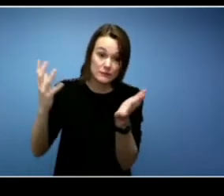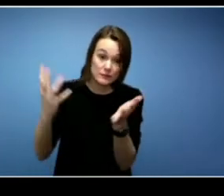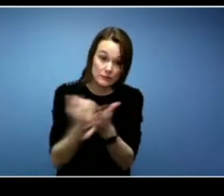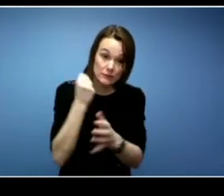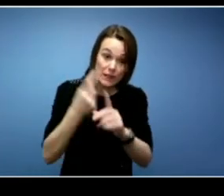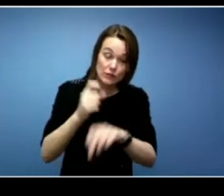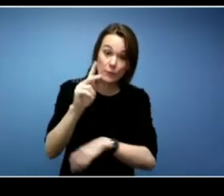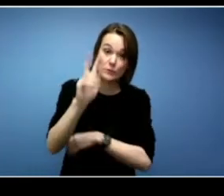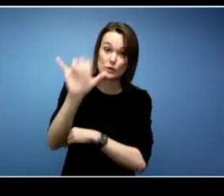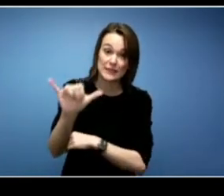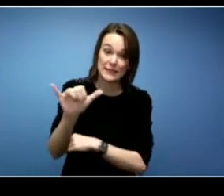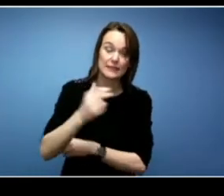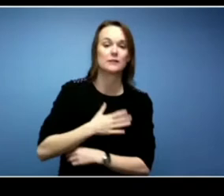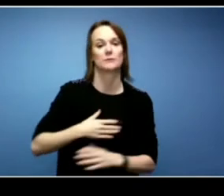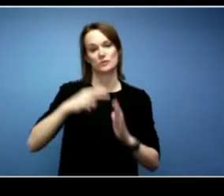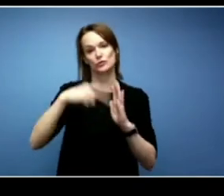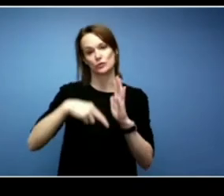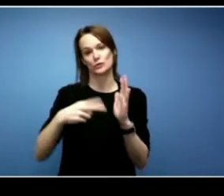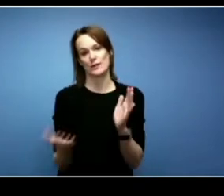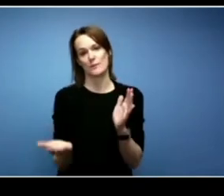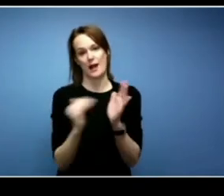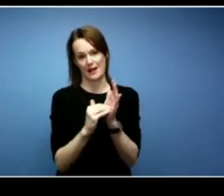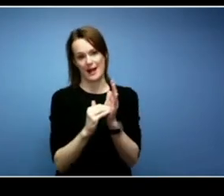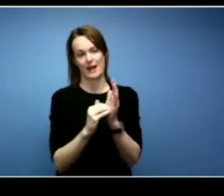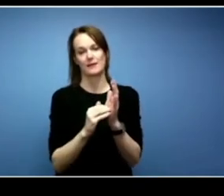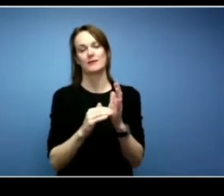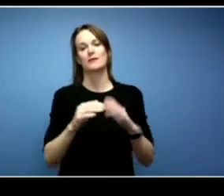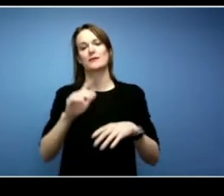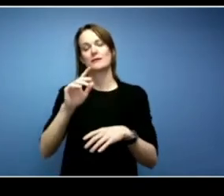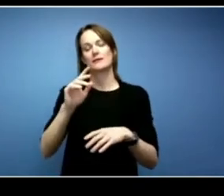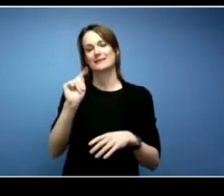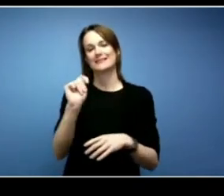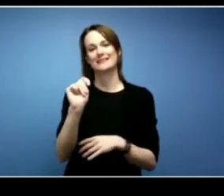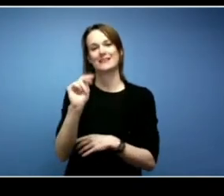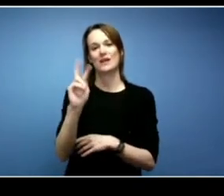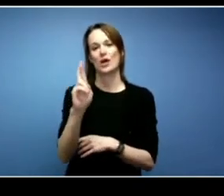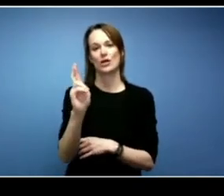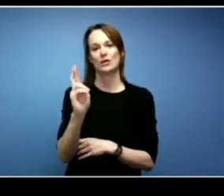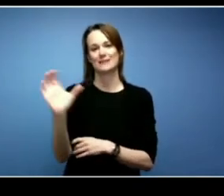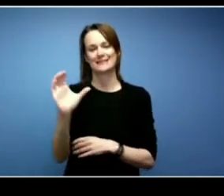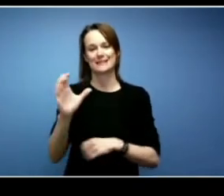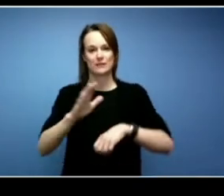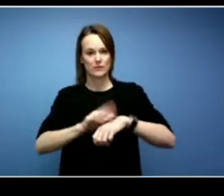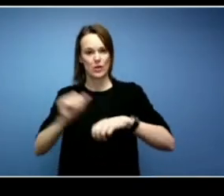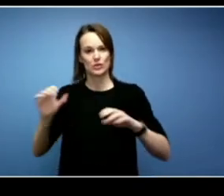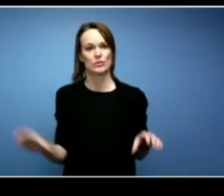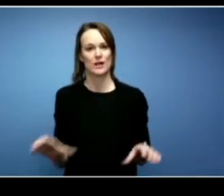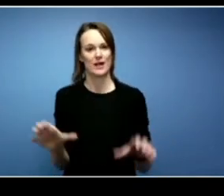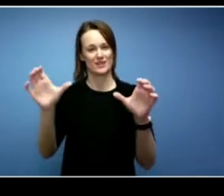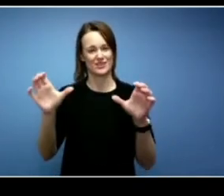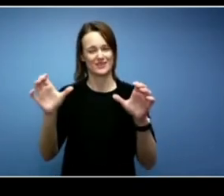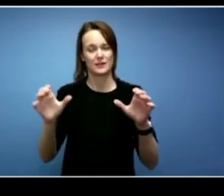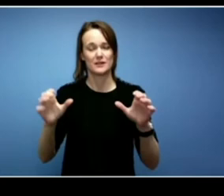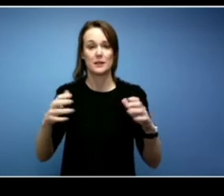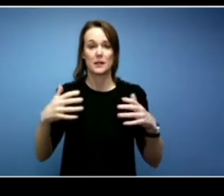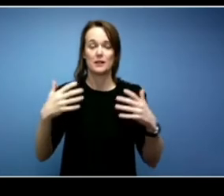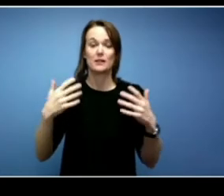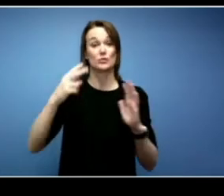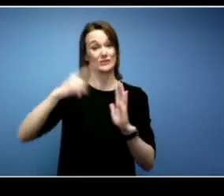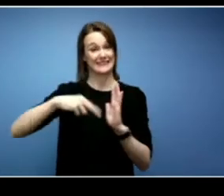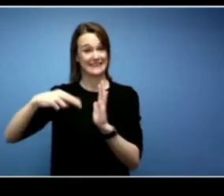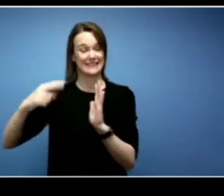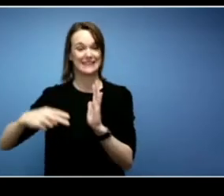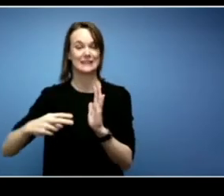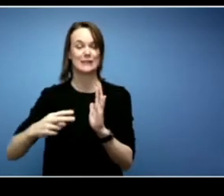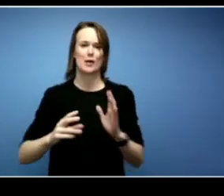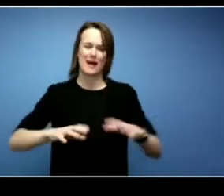and reflect on the calls to action from the Truth and Reconciliation Commission, but to do something, please, in solidarity,